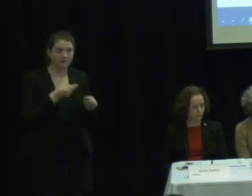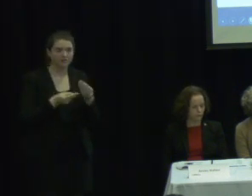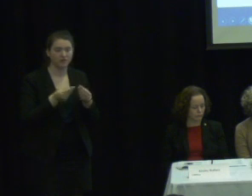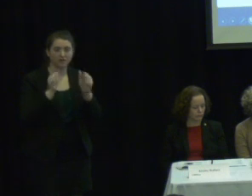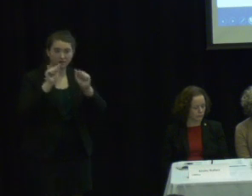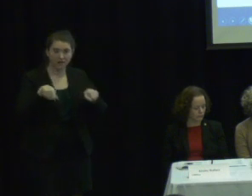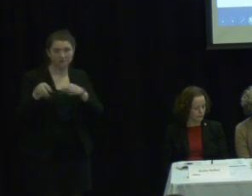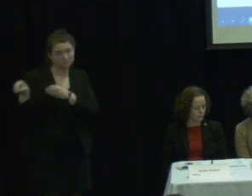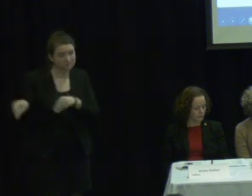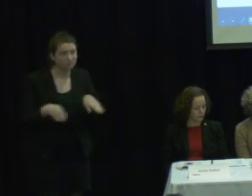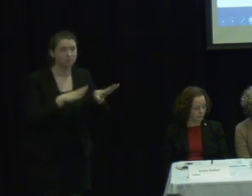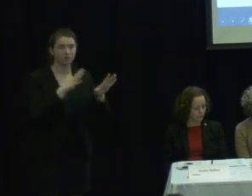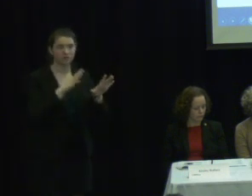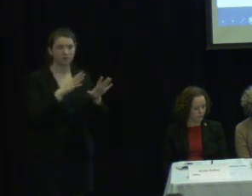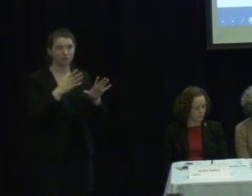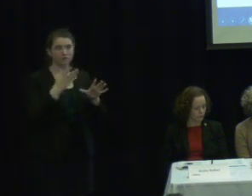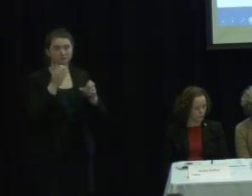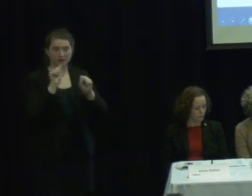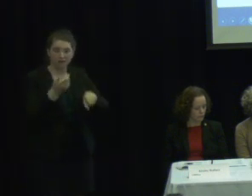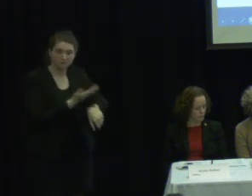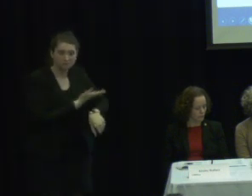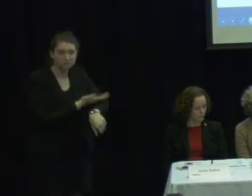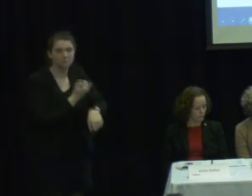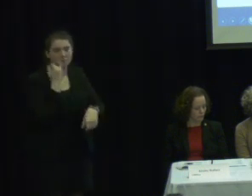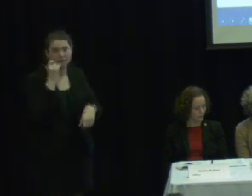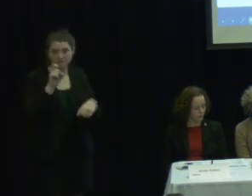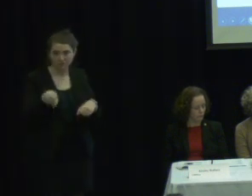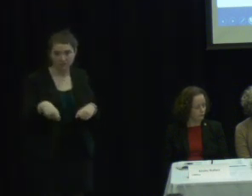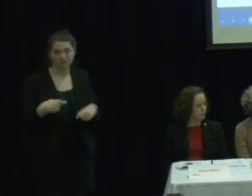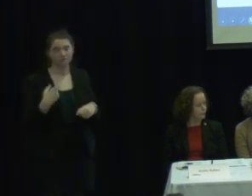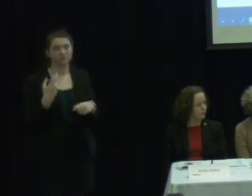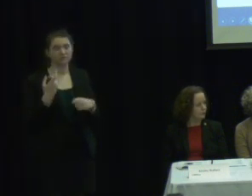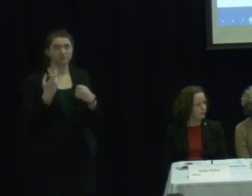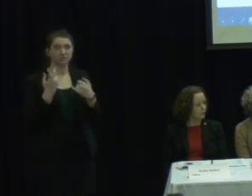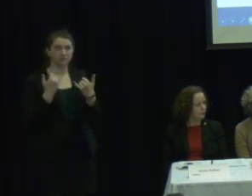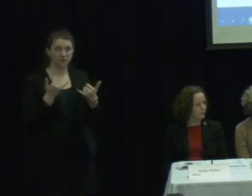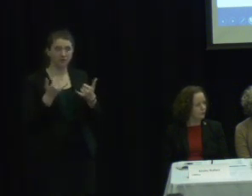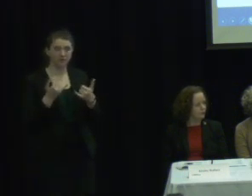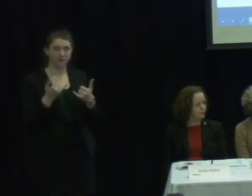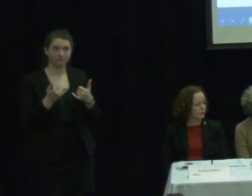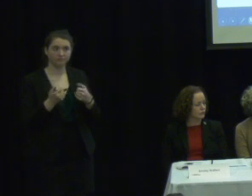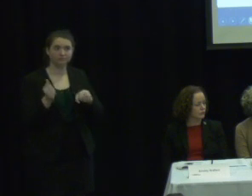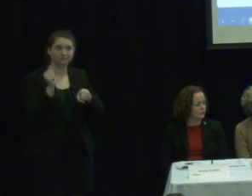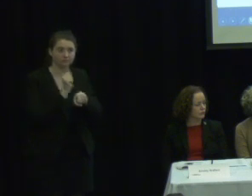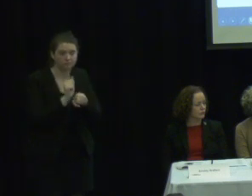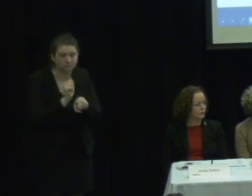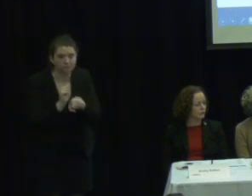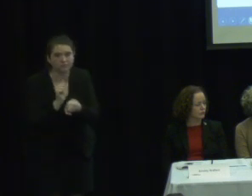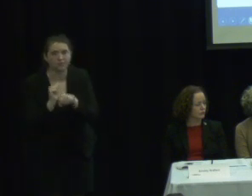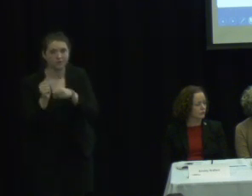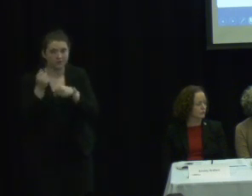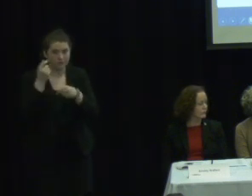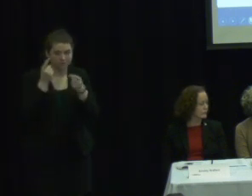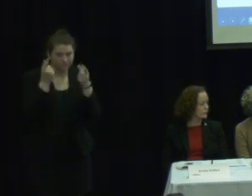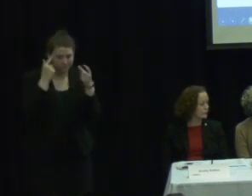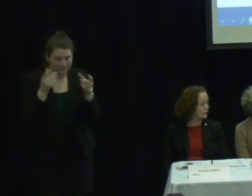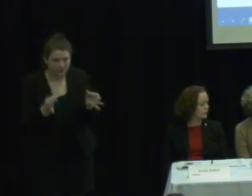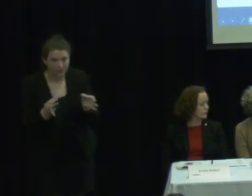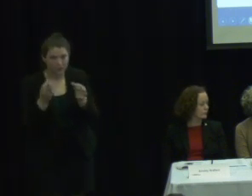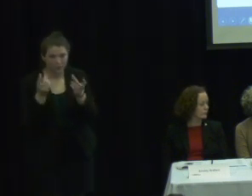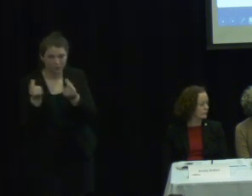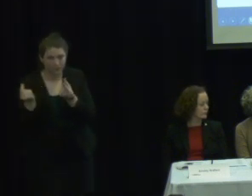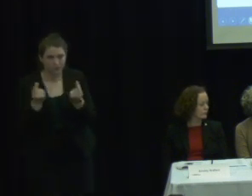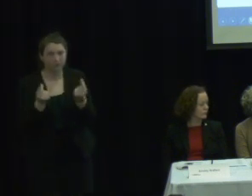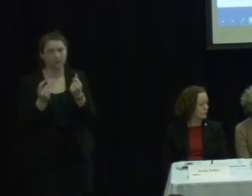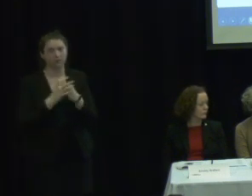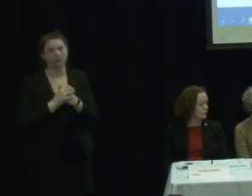facilities management and renovate if needed. So we're still working through all of that. Our process is to look